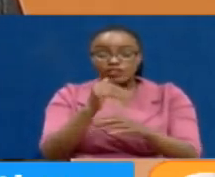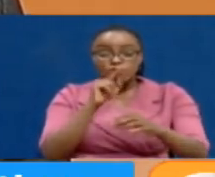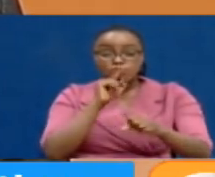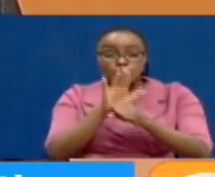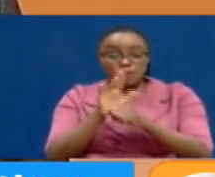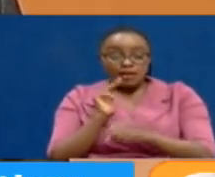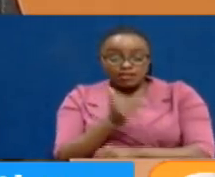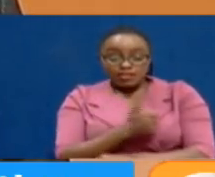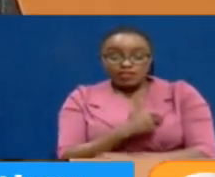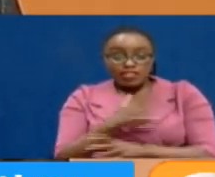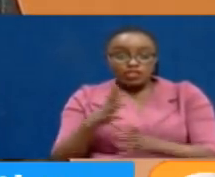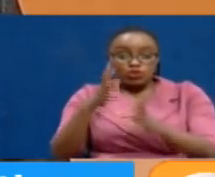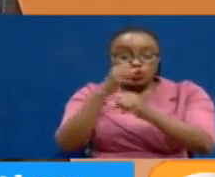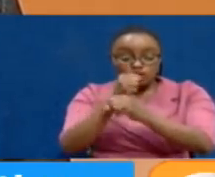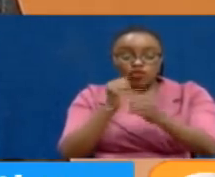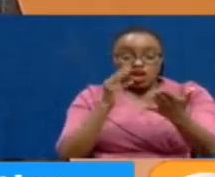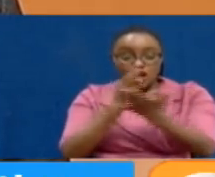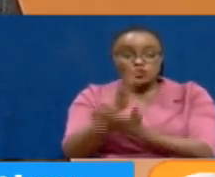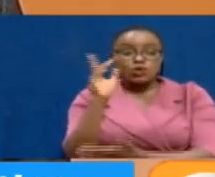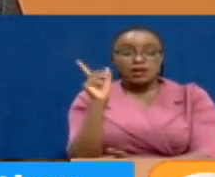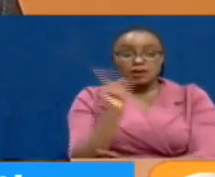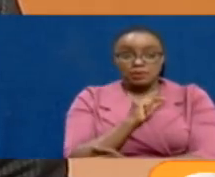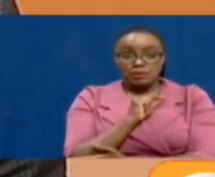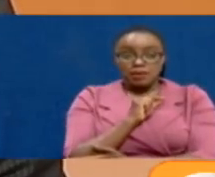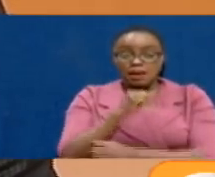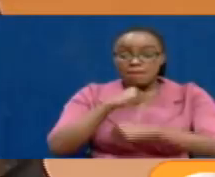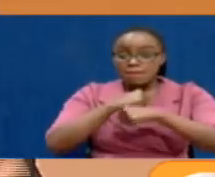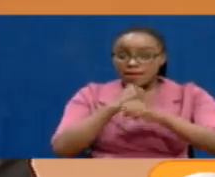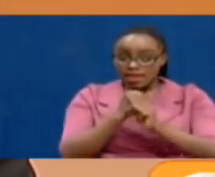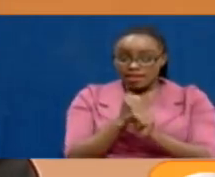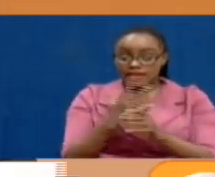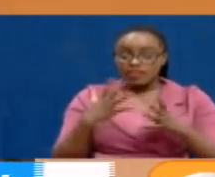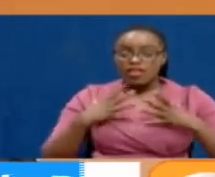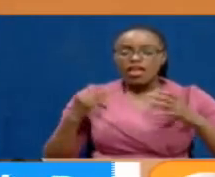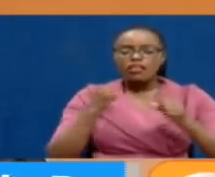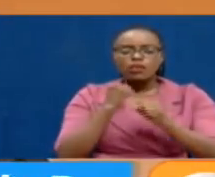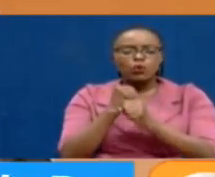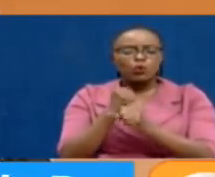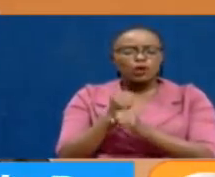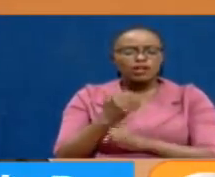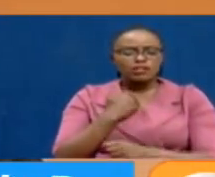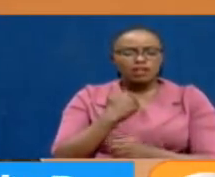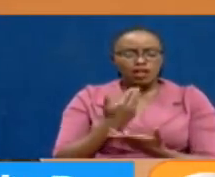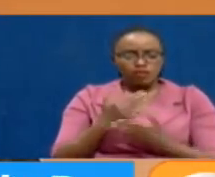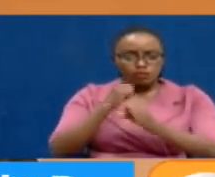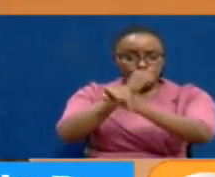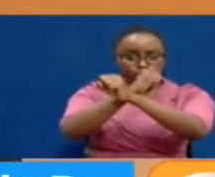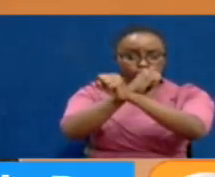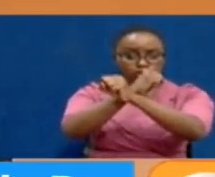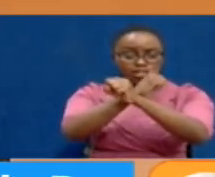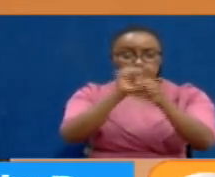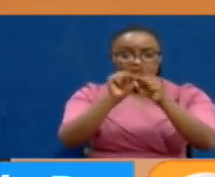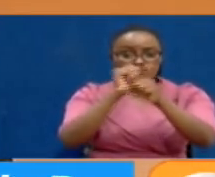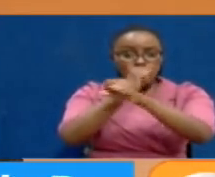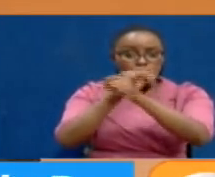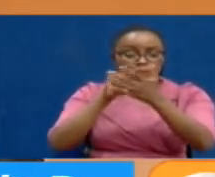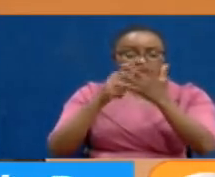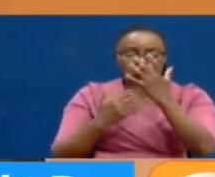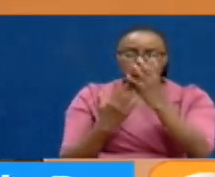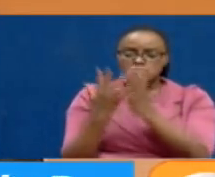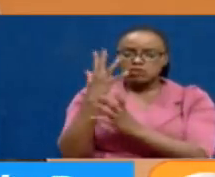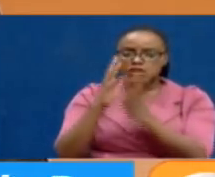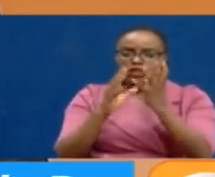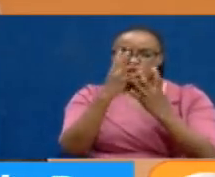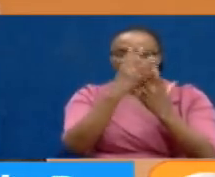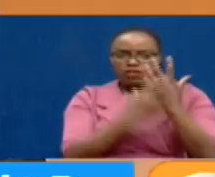assured. And that confidence is assured by making the health workers have protection. And protection means gloves, it